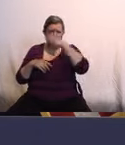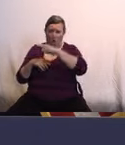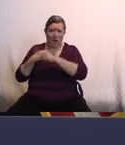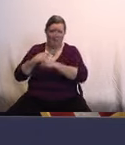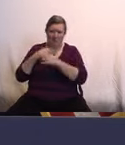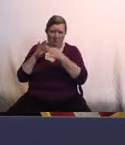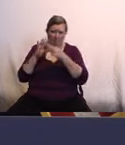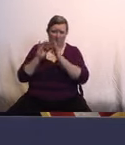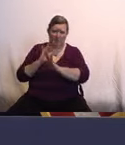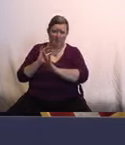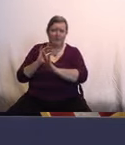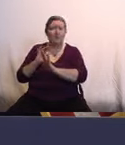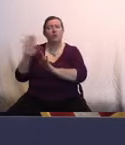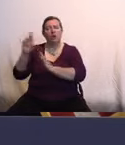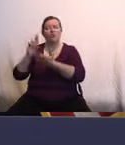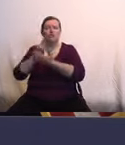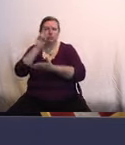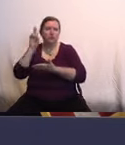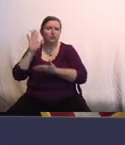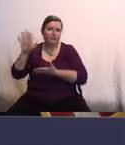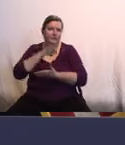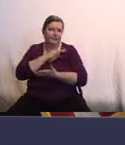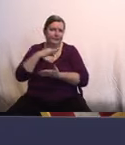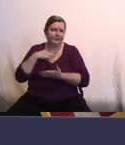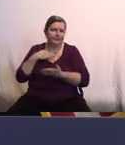that's the balance they want to strike.